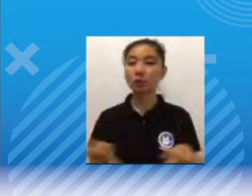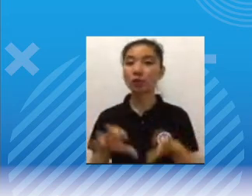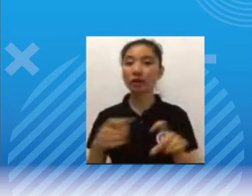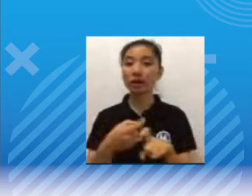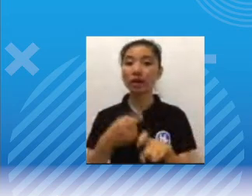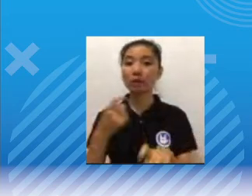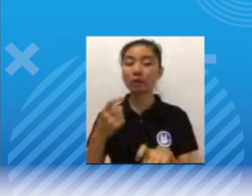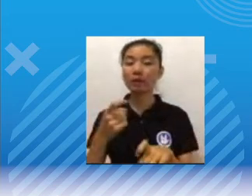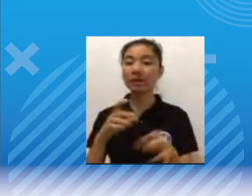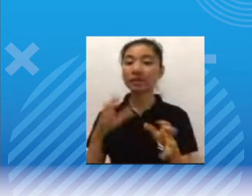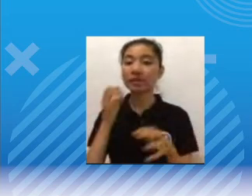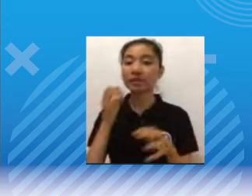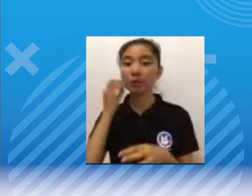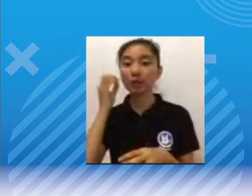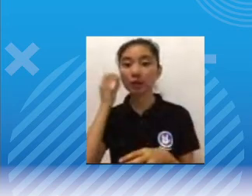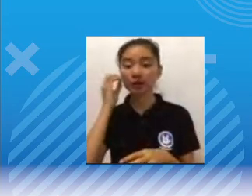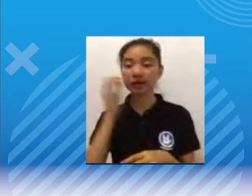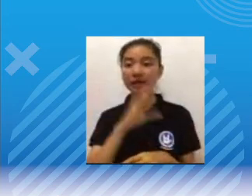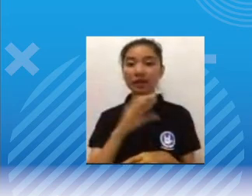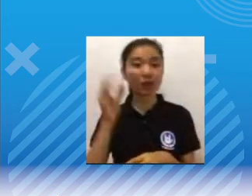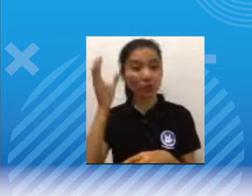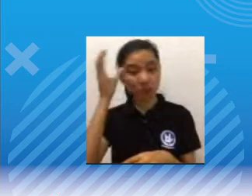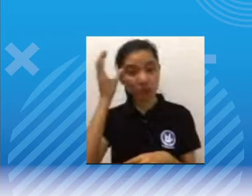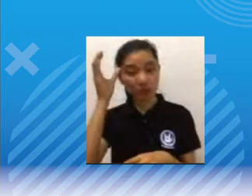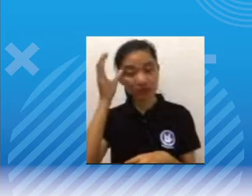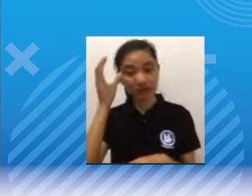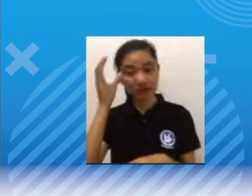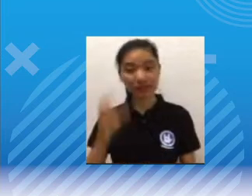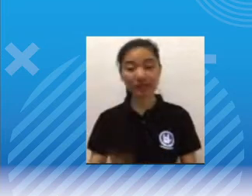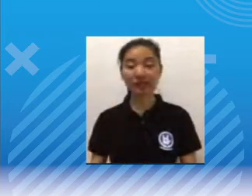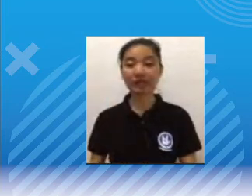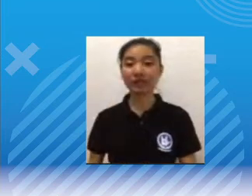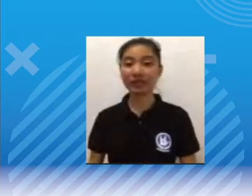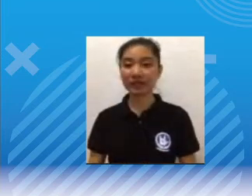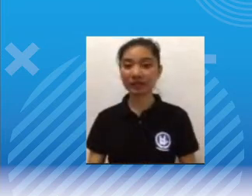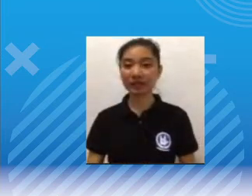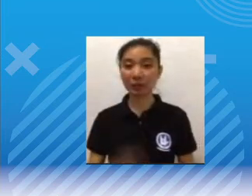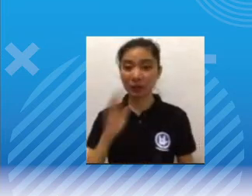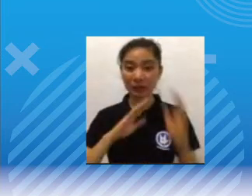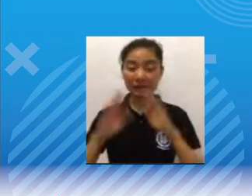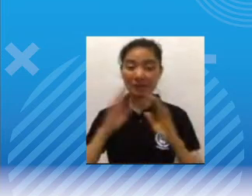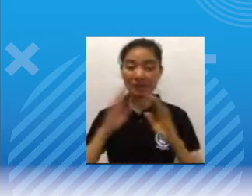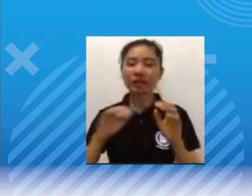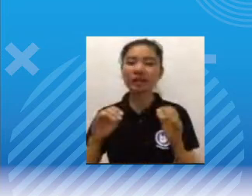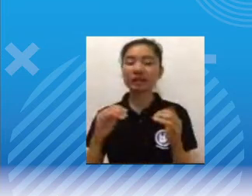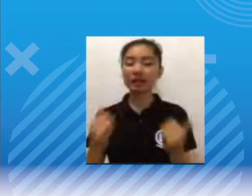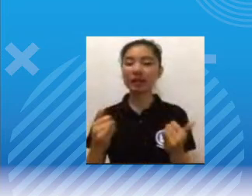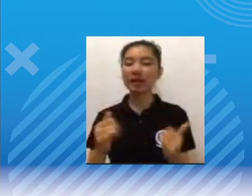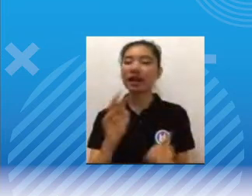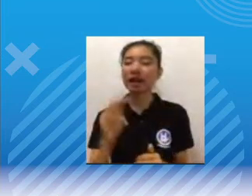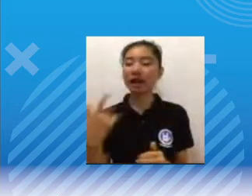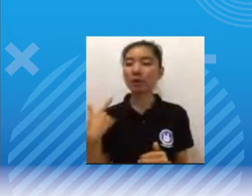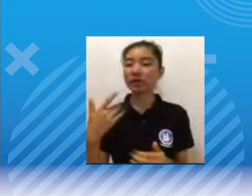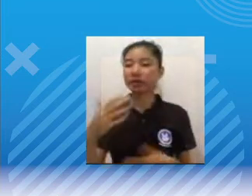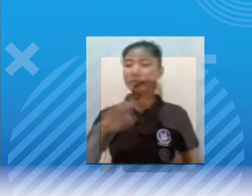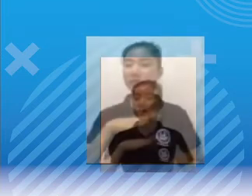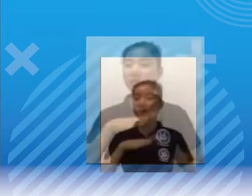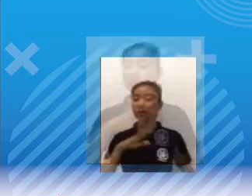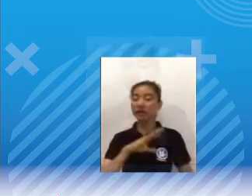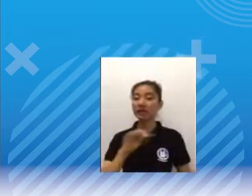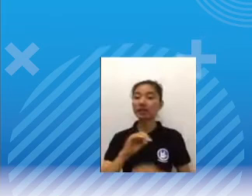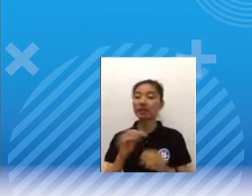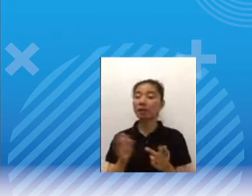and then the cognitive load. So unang-una siguro is to establish those boundaries and structures that I have